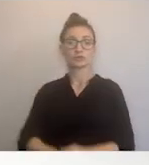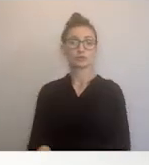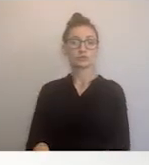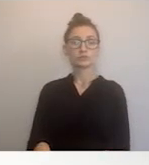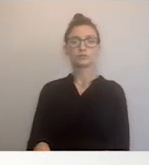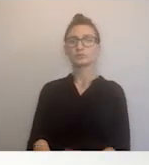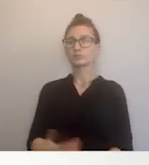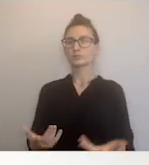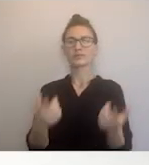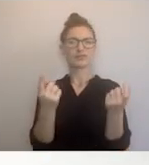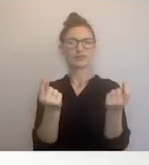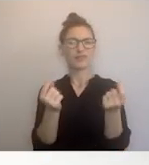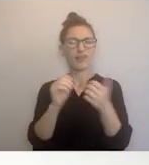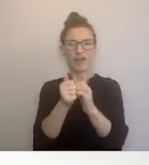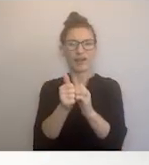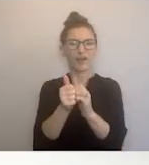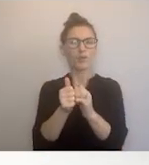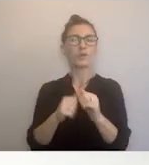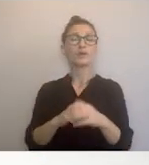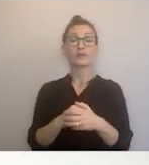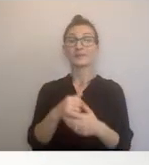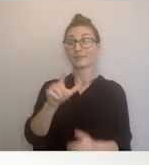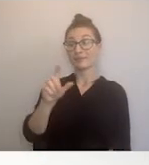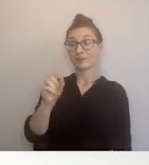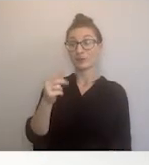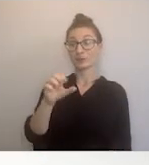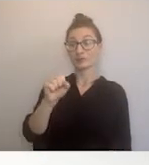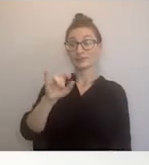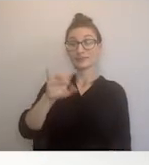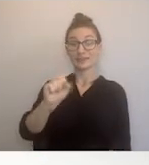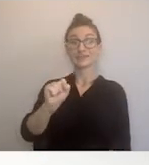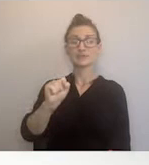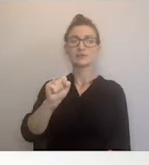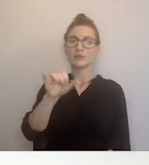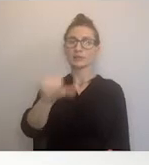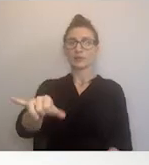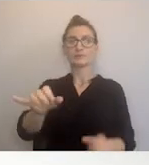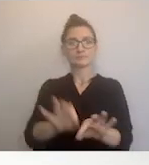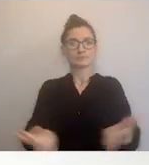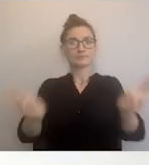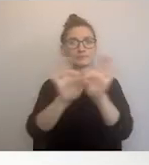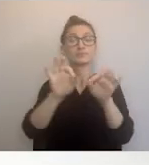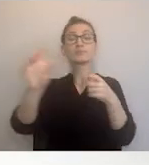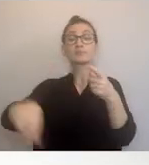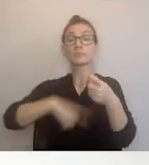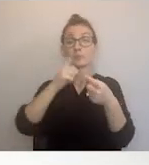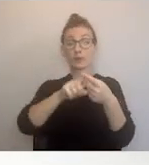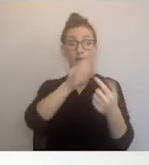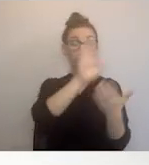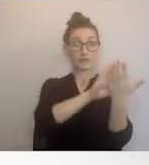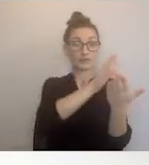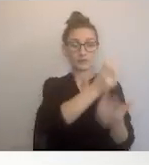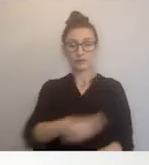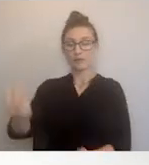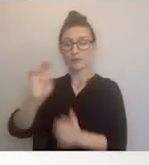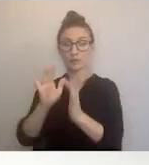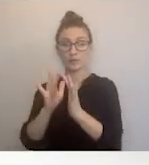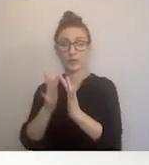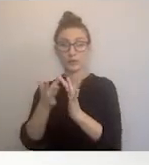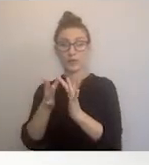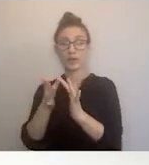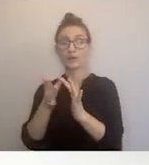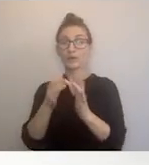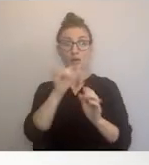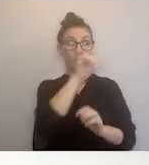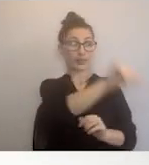imagination. Now, how do we do this? Logistics is a big piece of the puzzle. So when we went from an in-person to virtual, we